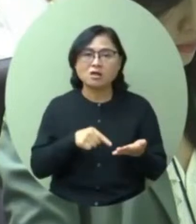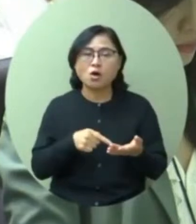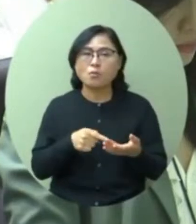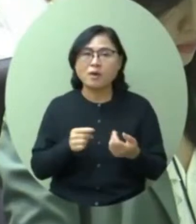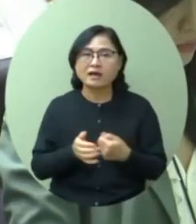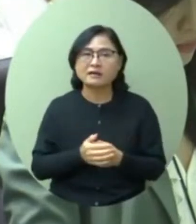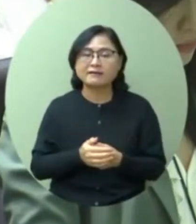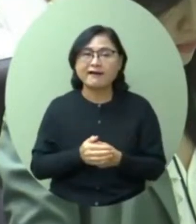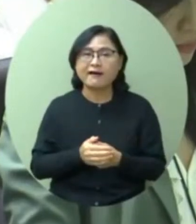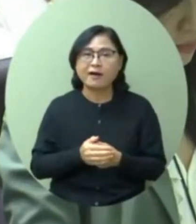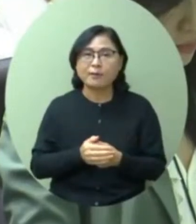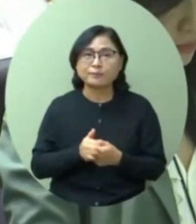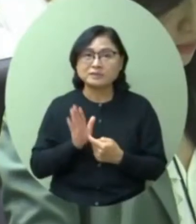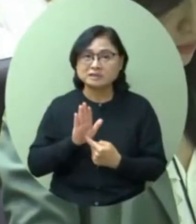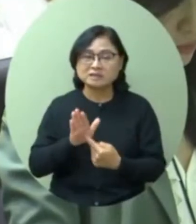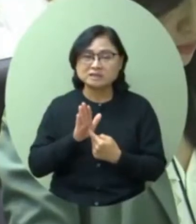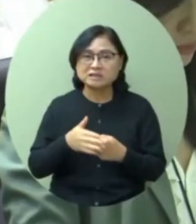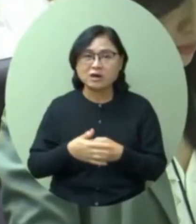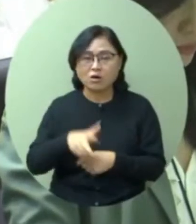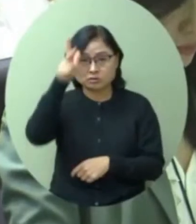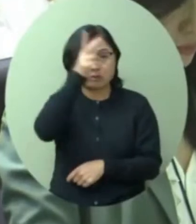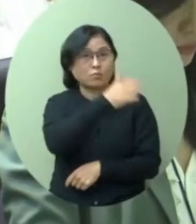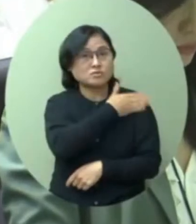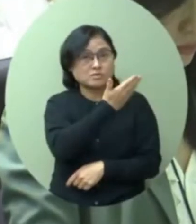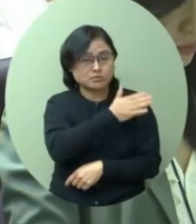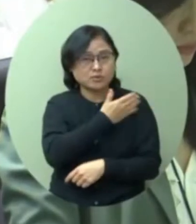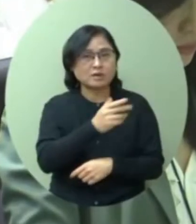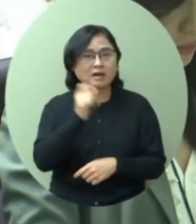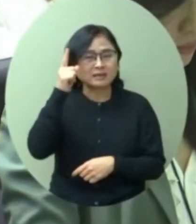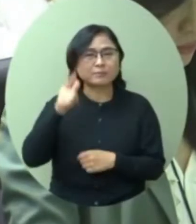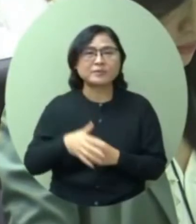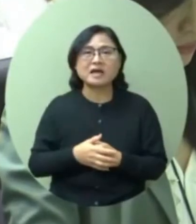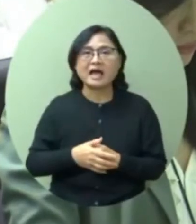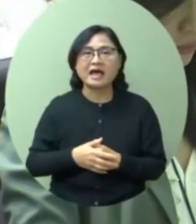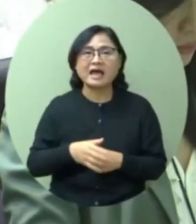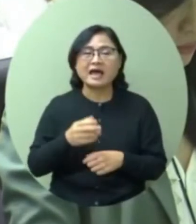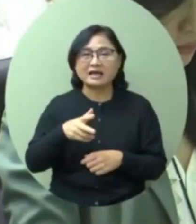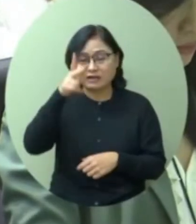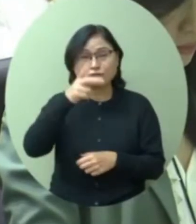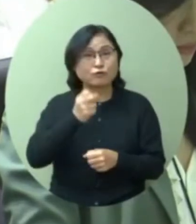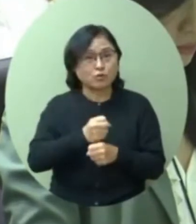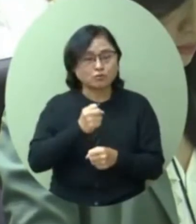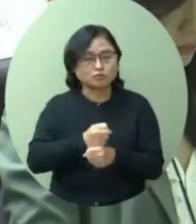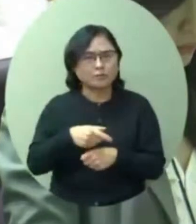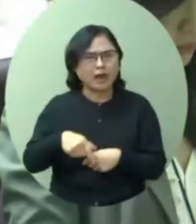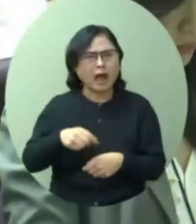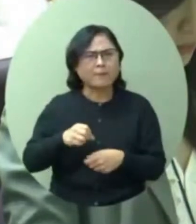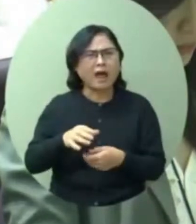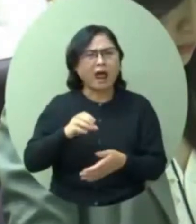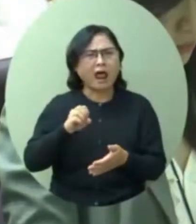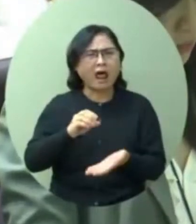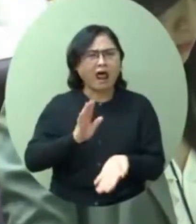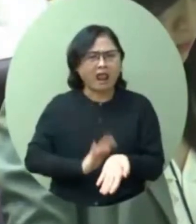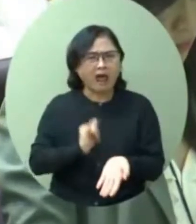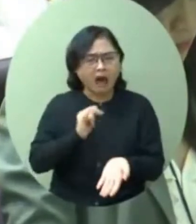civil service? Are civil servants confused on how to follow Article 23? Thank you.